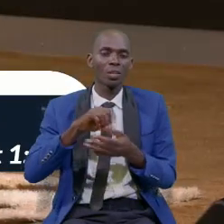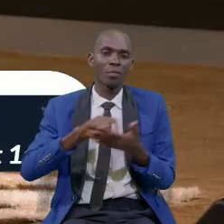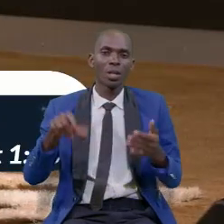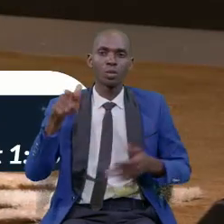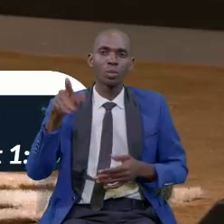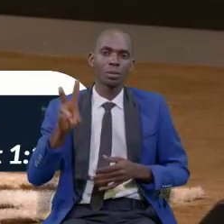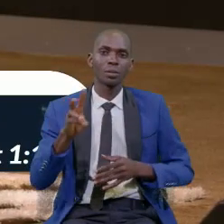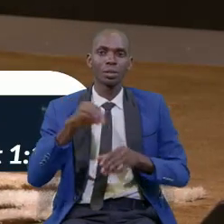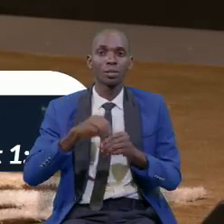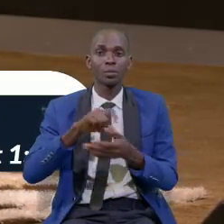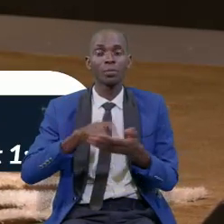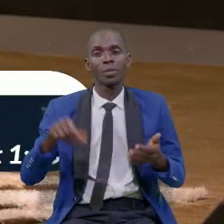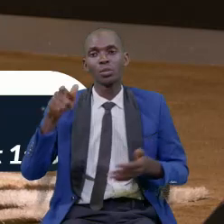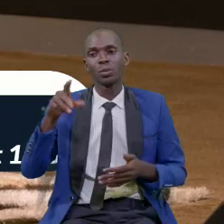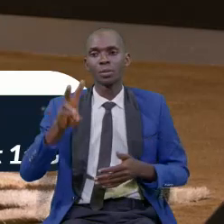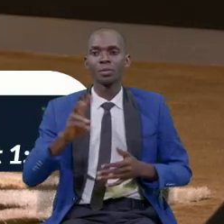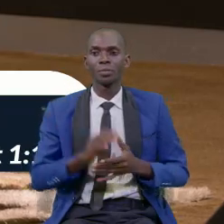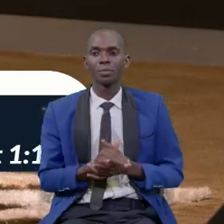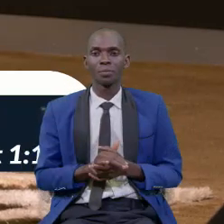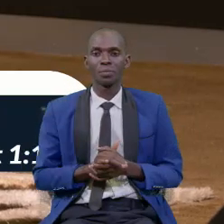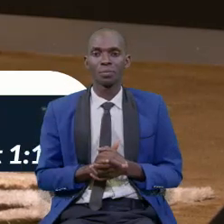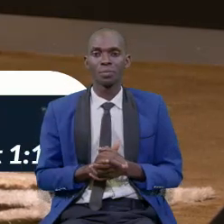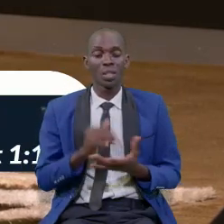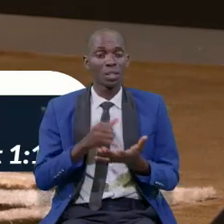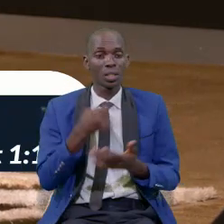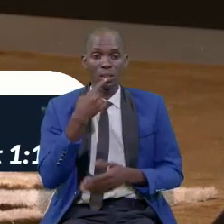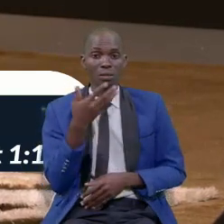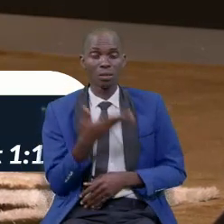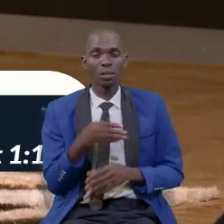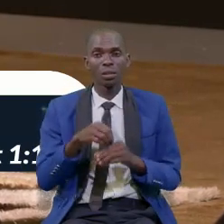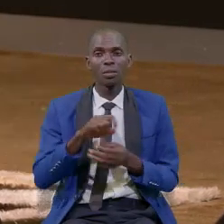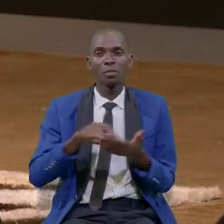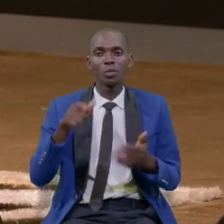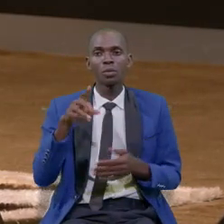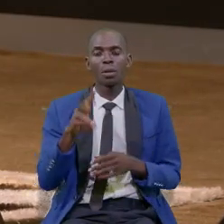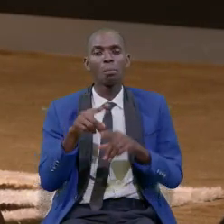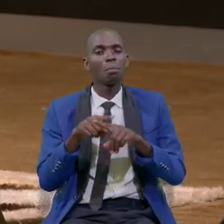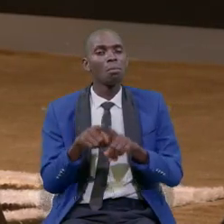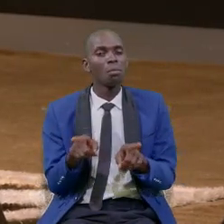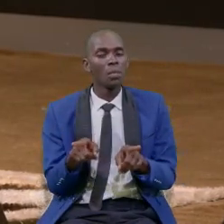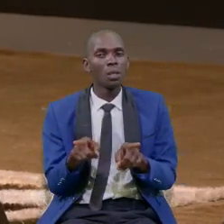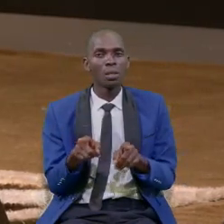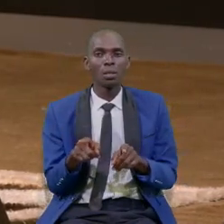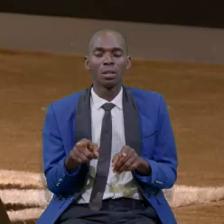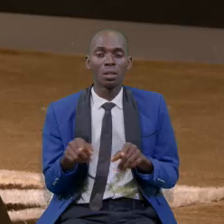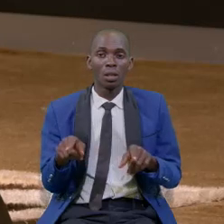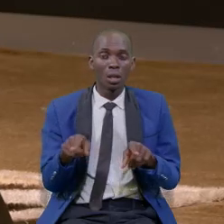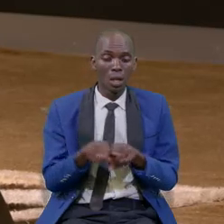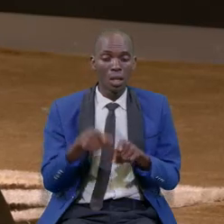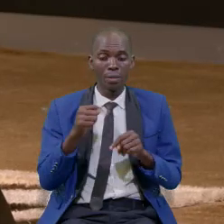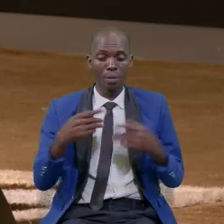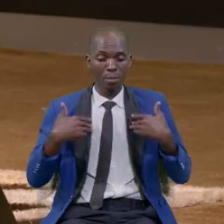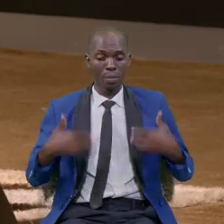26. In verse 26, it says, but at the body